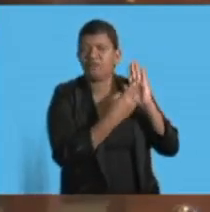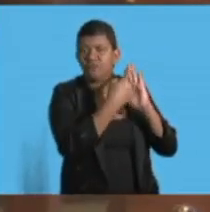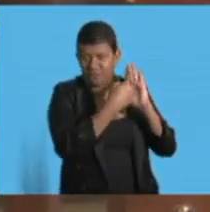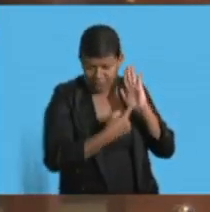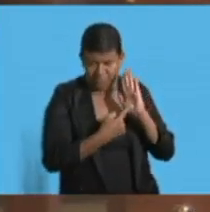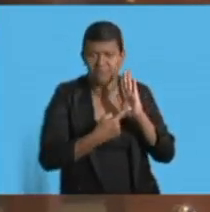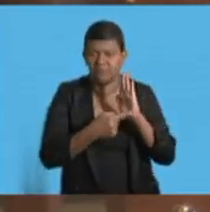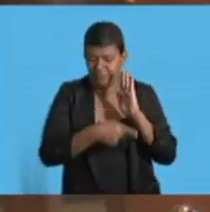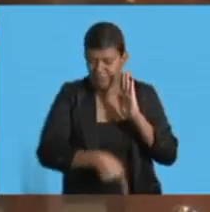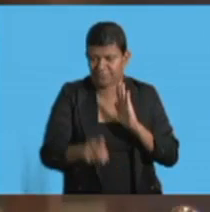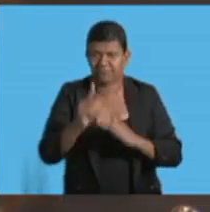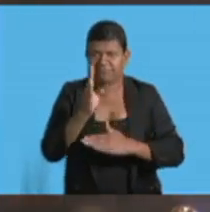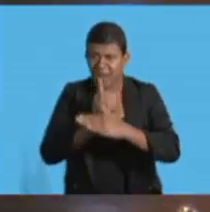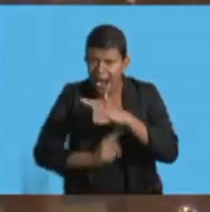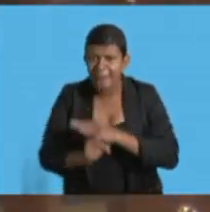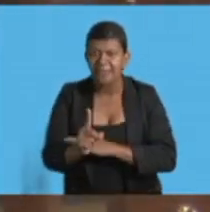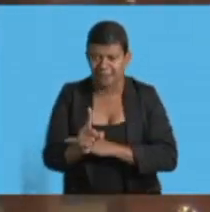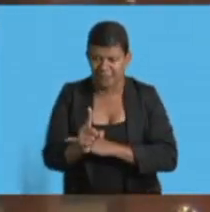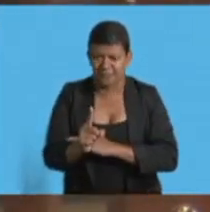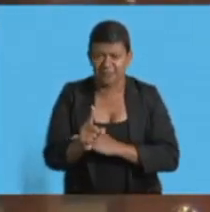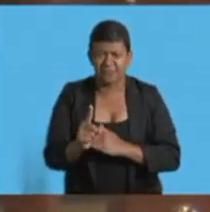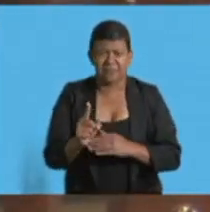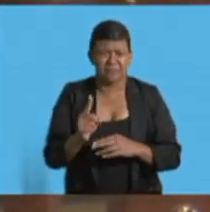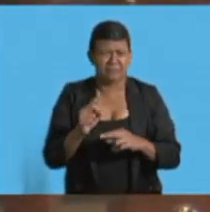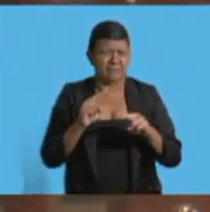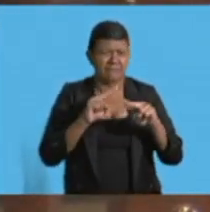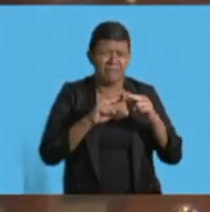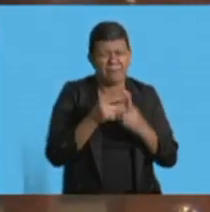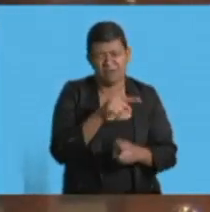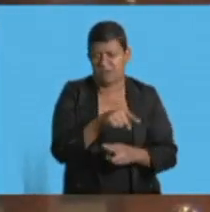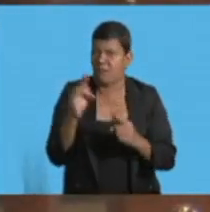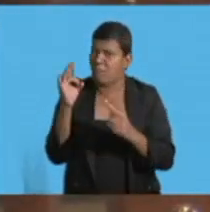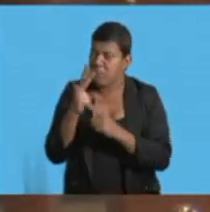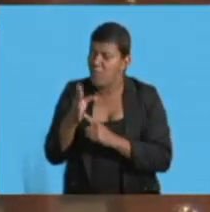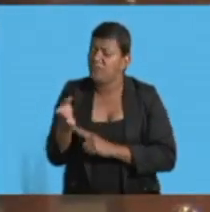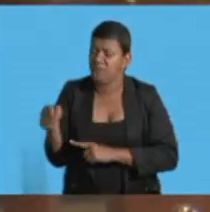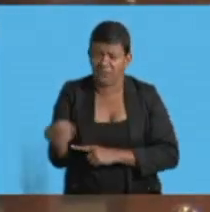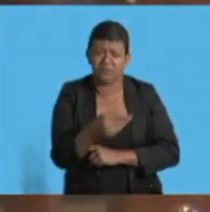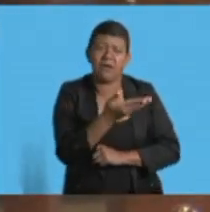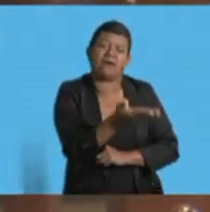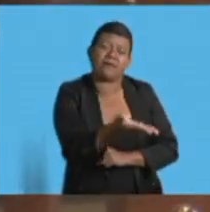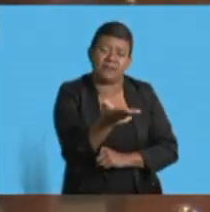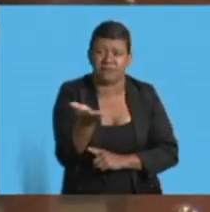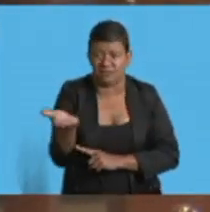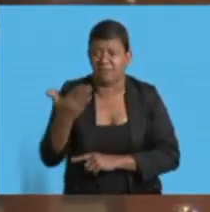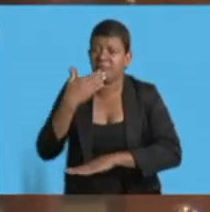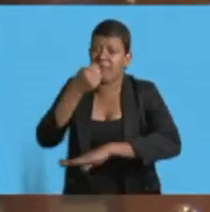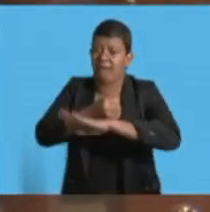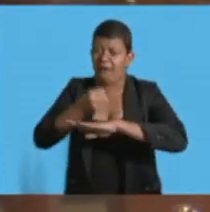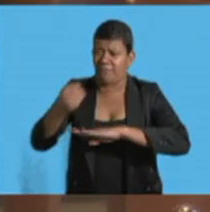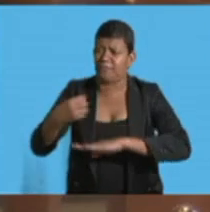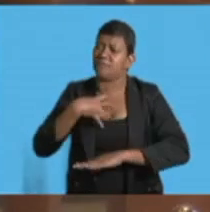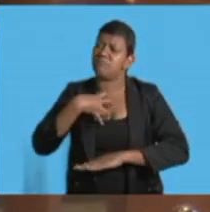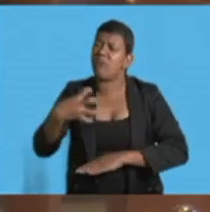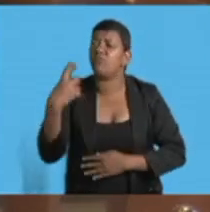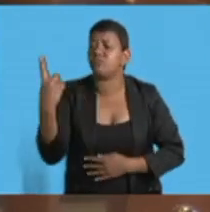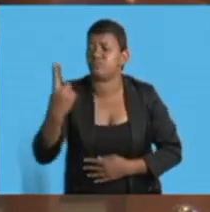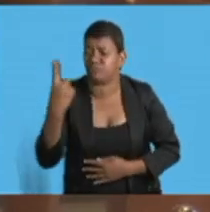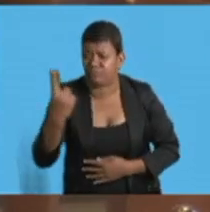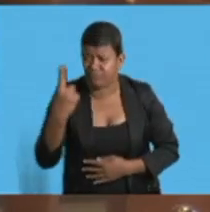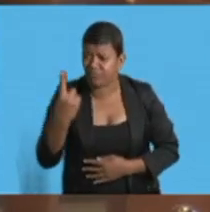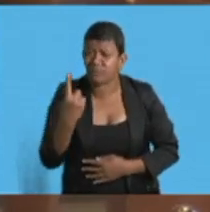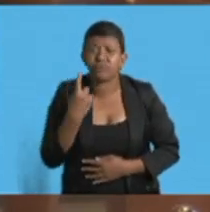families matters to government, and more so matters to God as well.